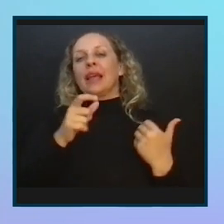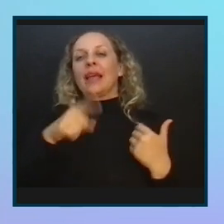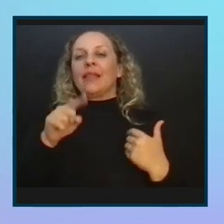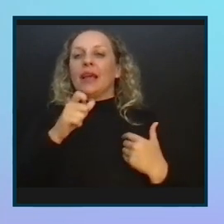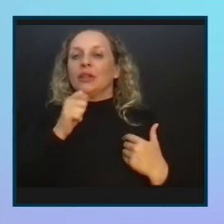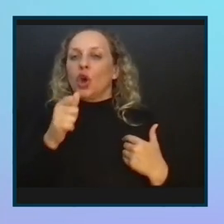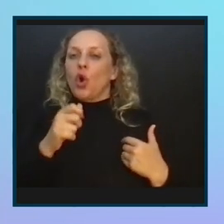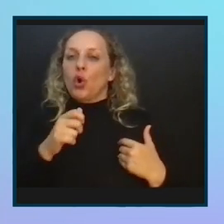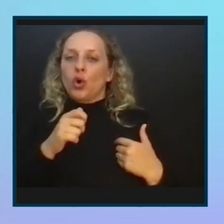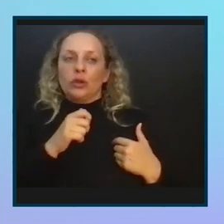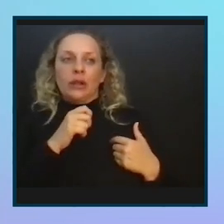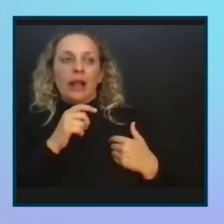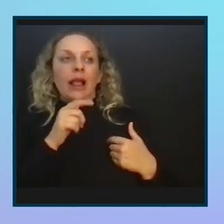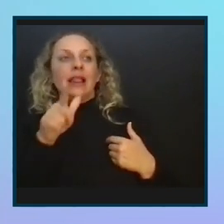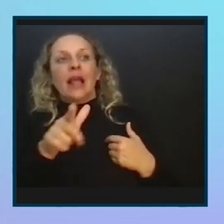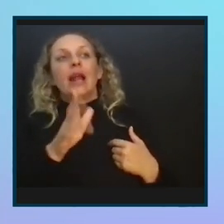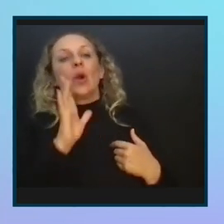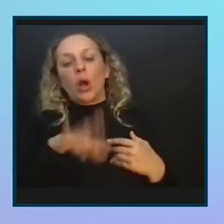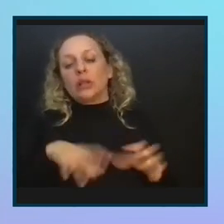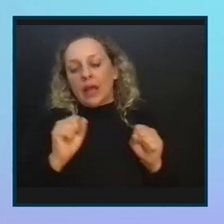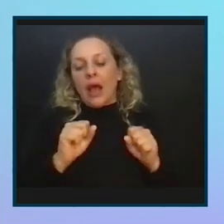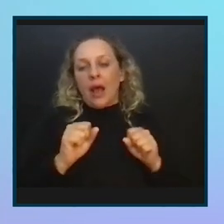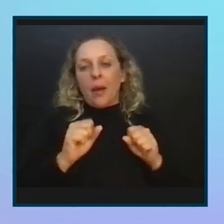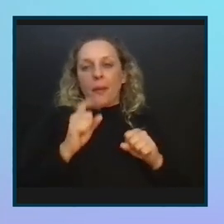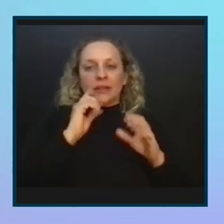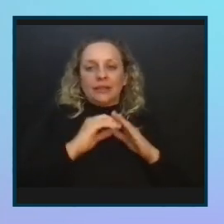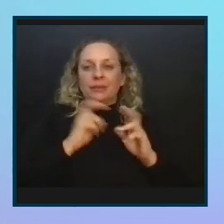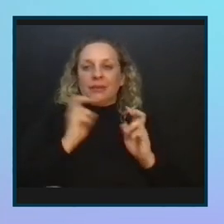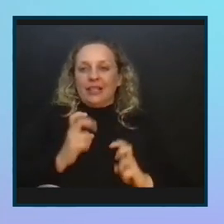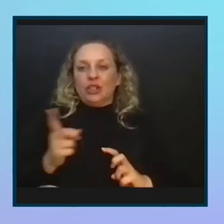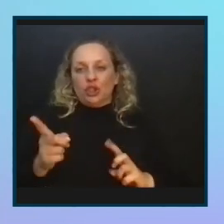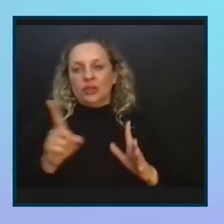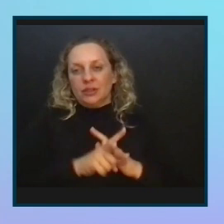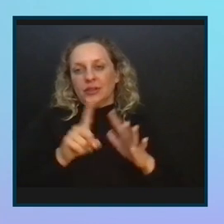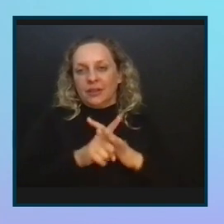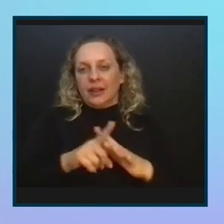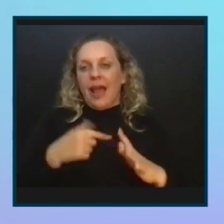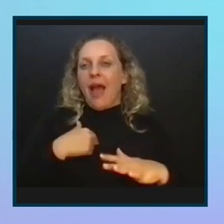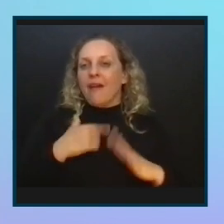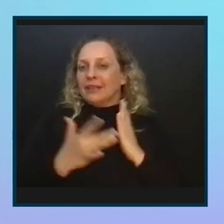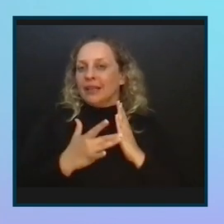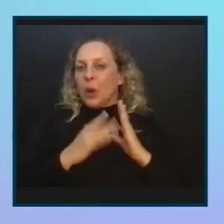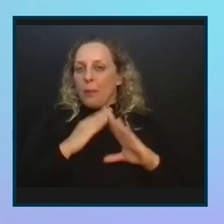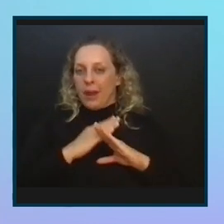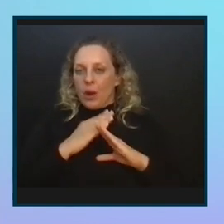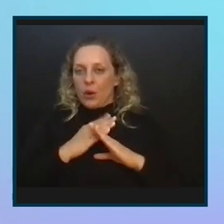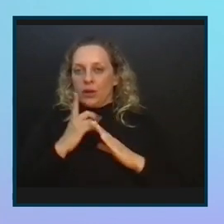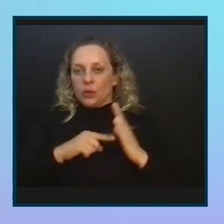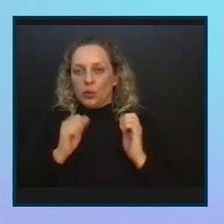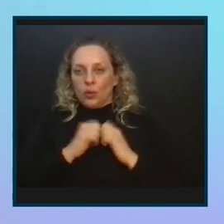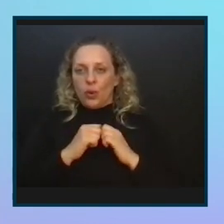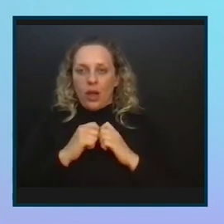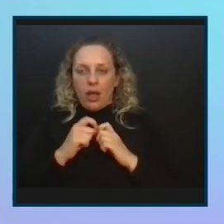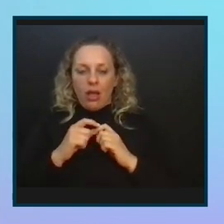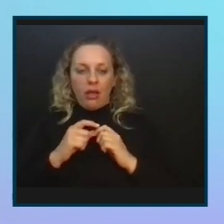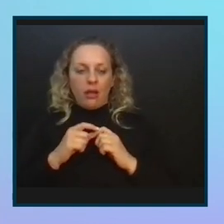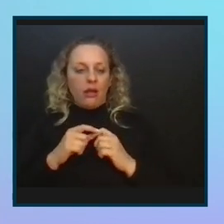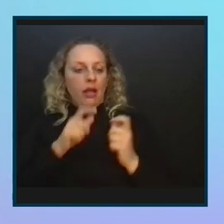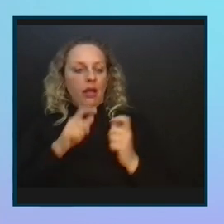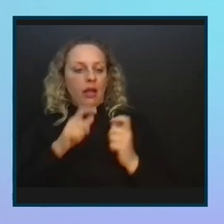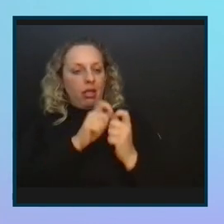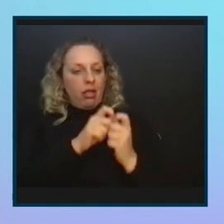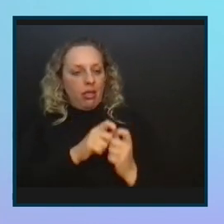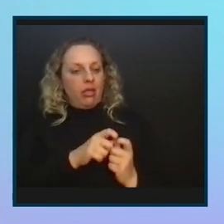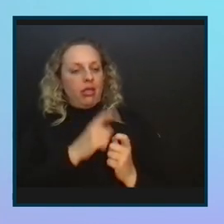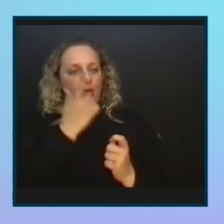they usually don't adopt the design system because of accessibility issues. There's usually technical barriers with what the frameworks and things that teams are